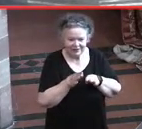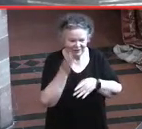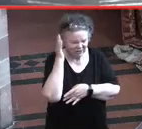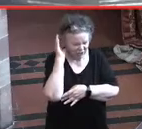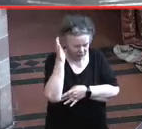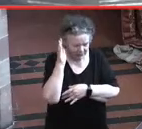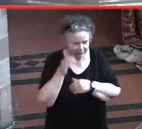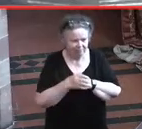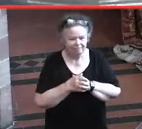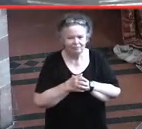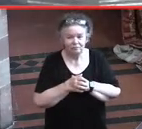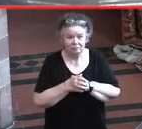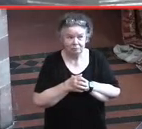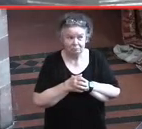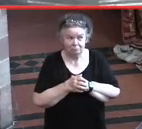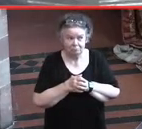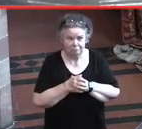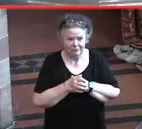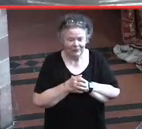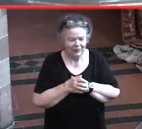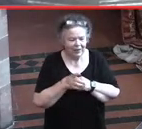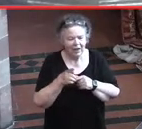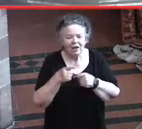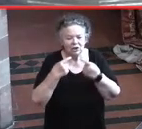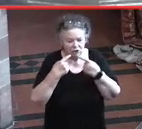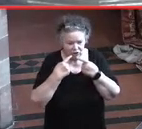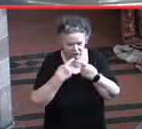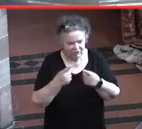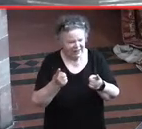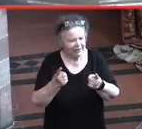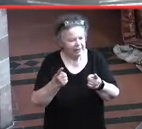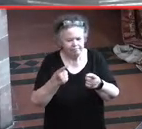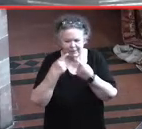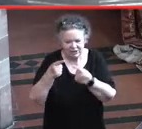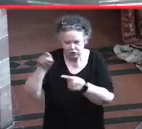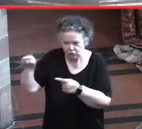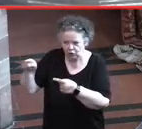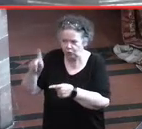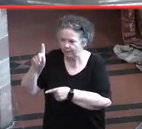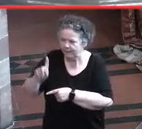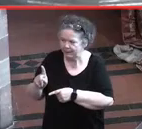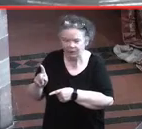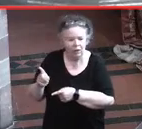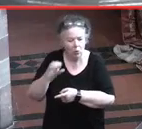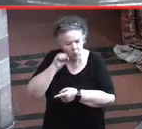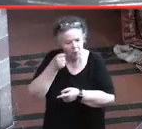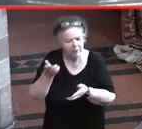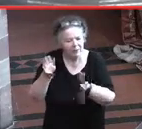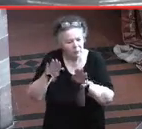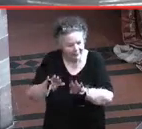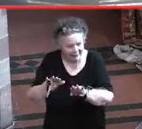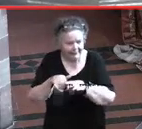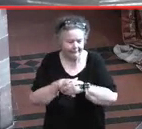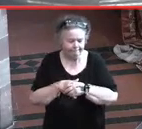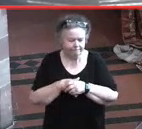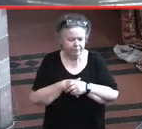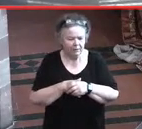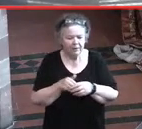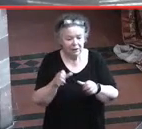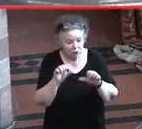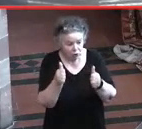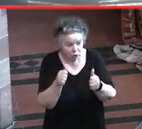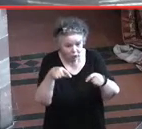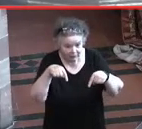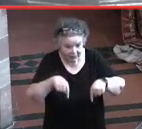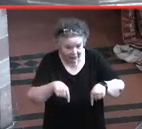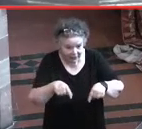sends a message, which is to the ordinands, and I'll read that out when they come in. But it is good to be here. If you